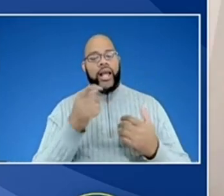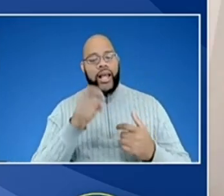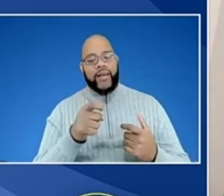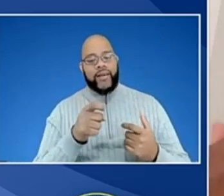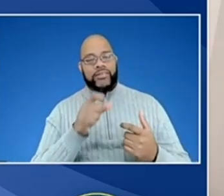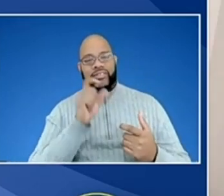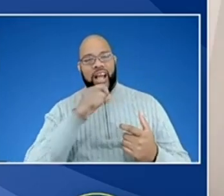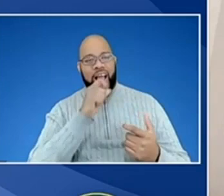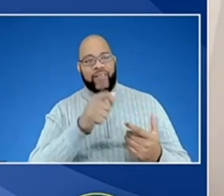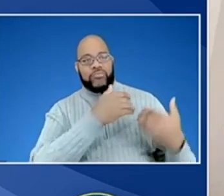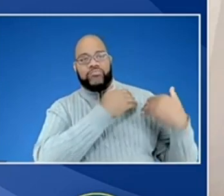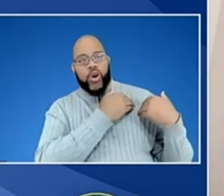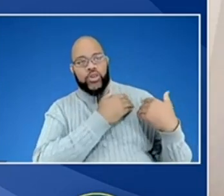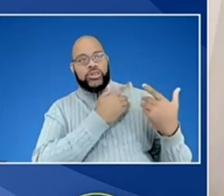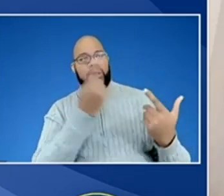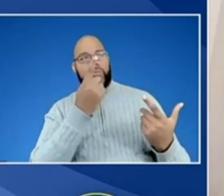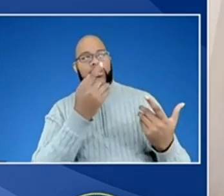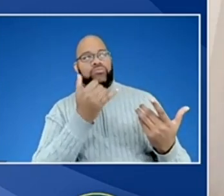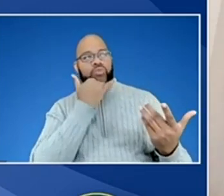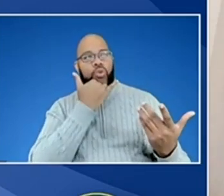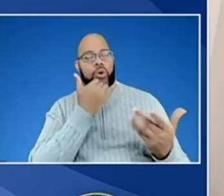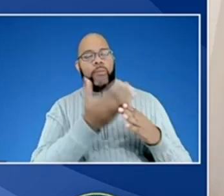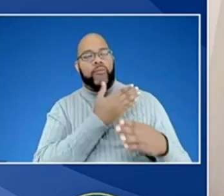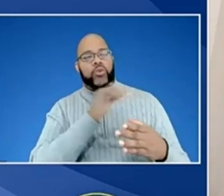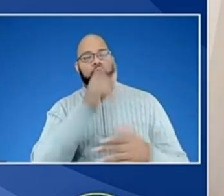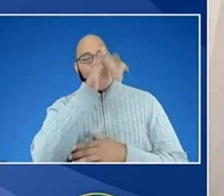burden of something going wrong before